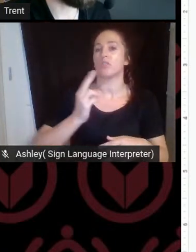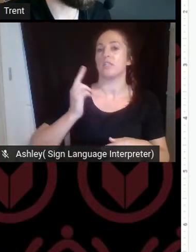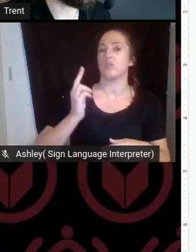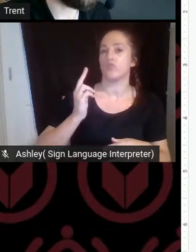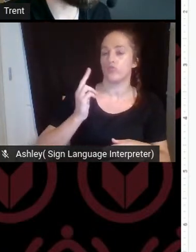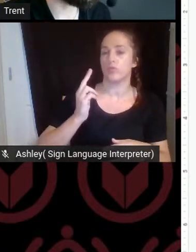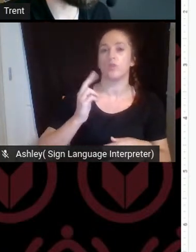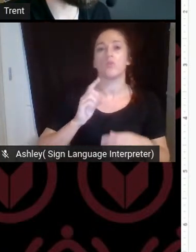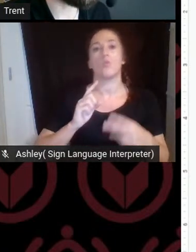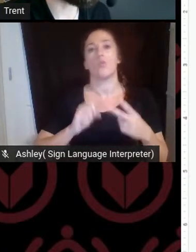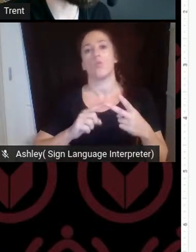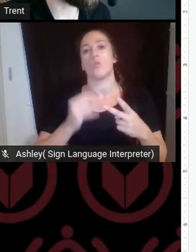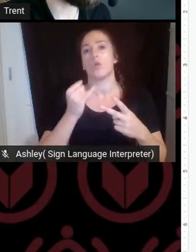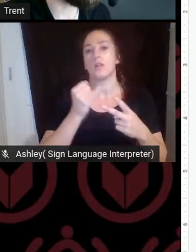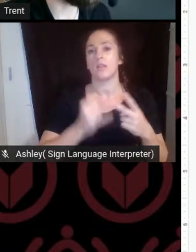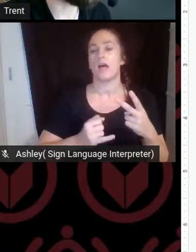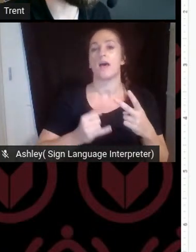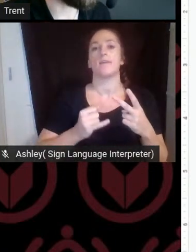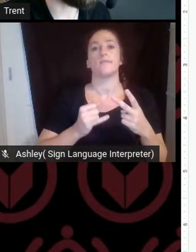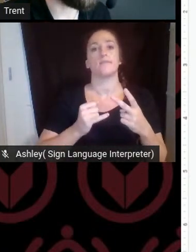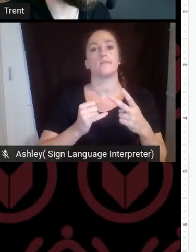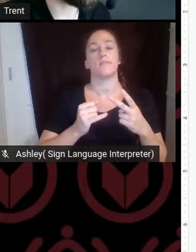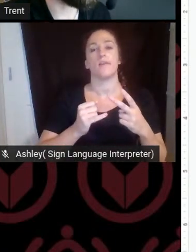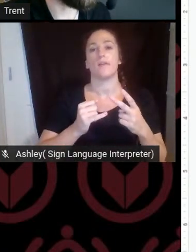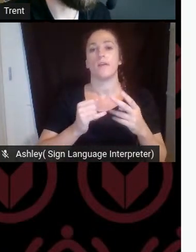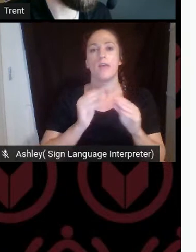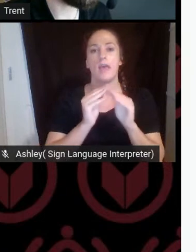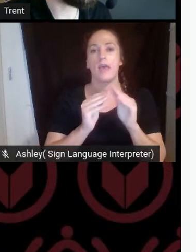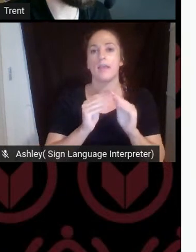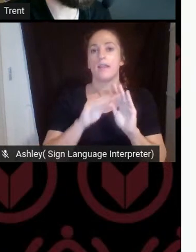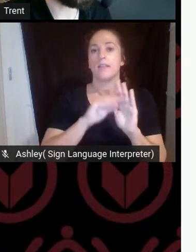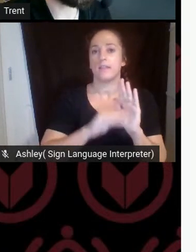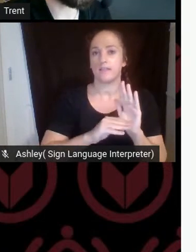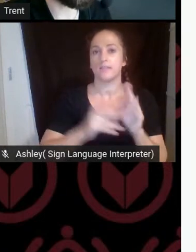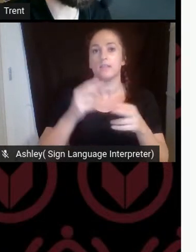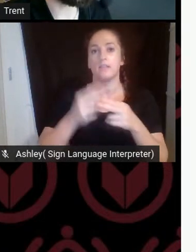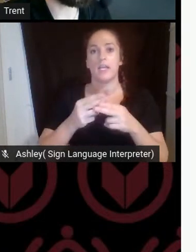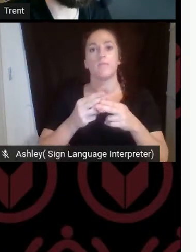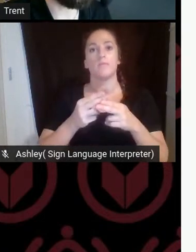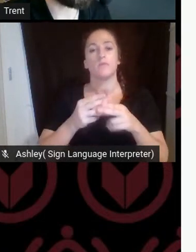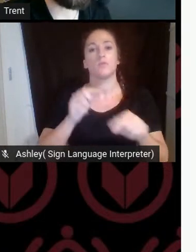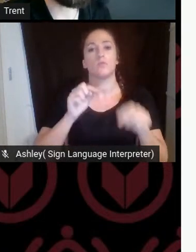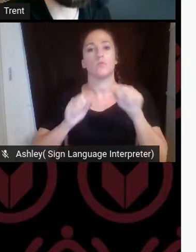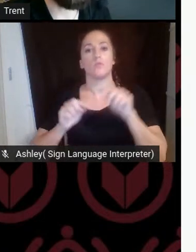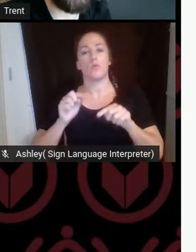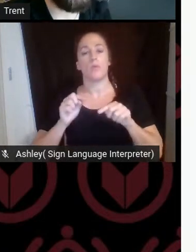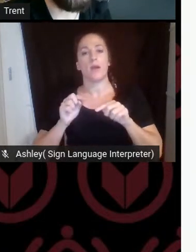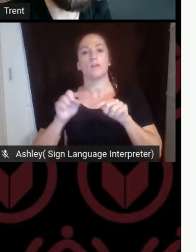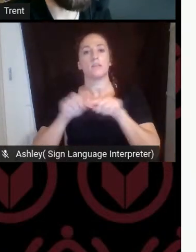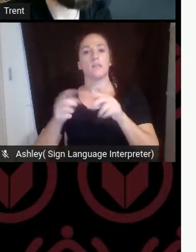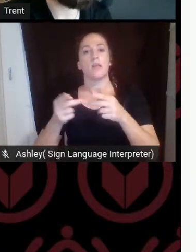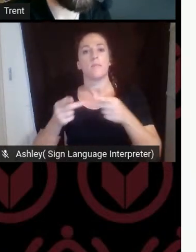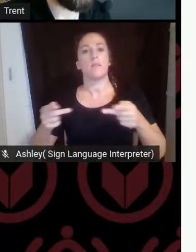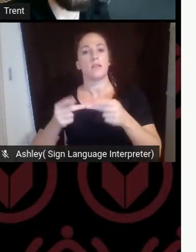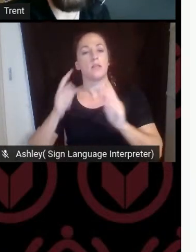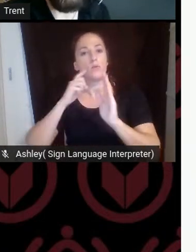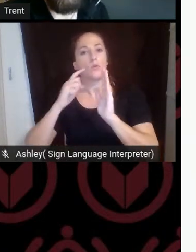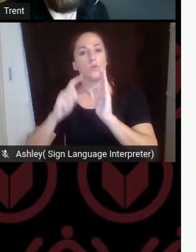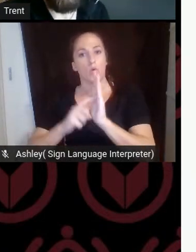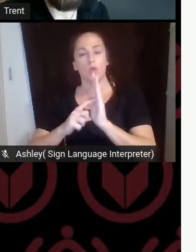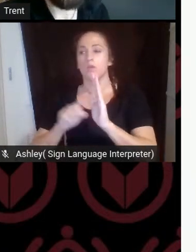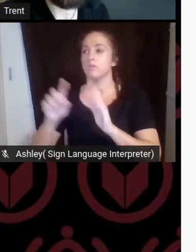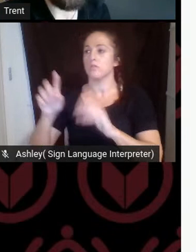was seconds ago, each of these things will take me to the same place. I can click on this and I can see what edits were made,